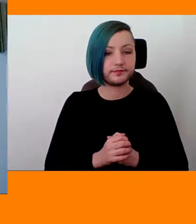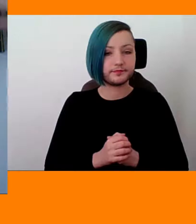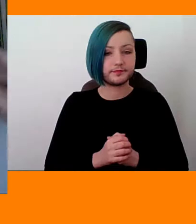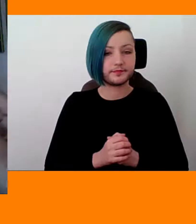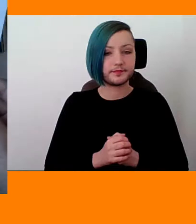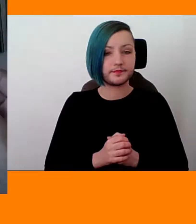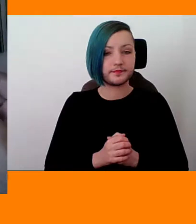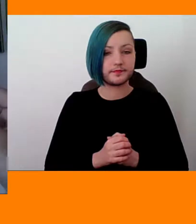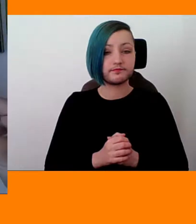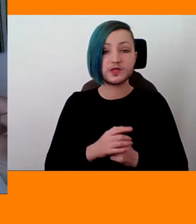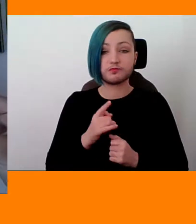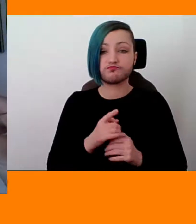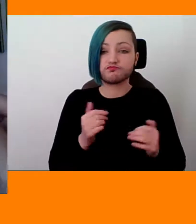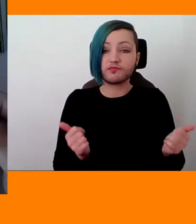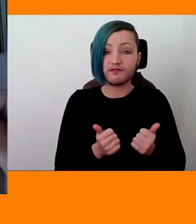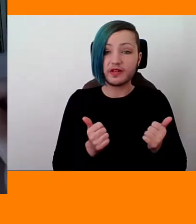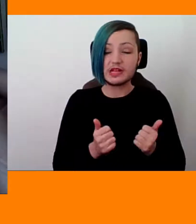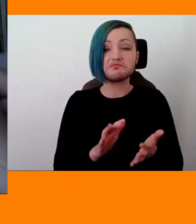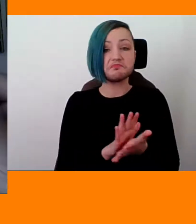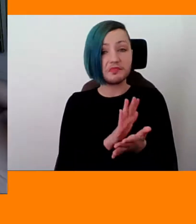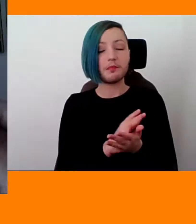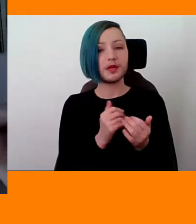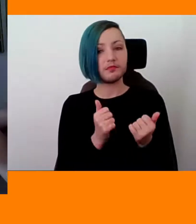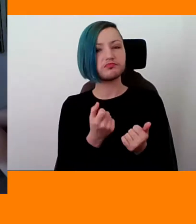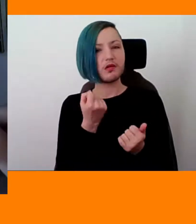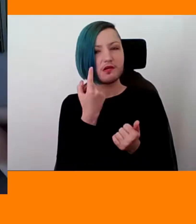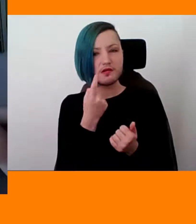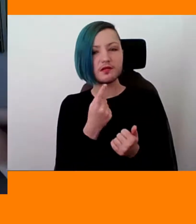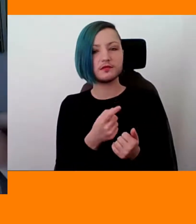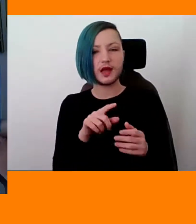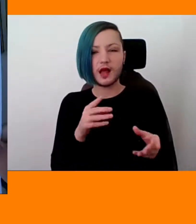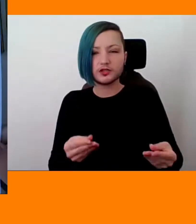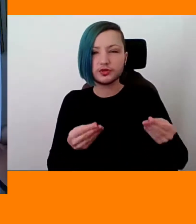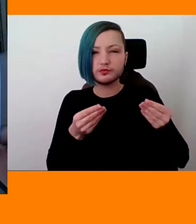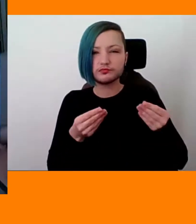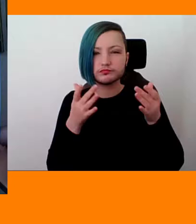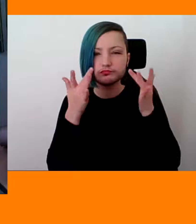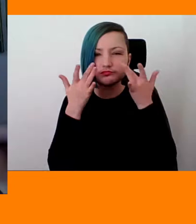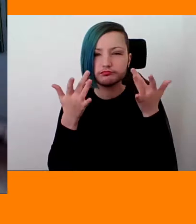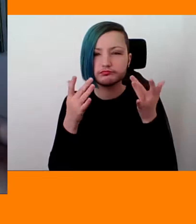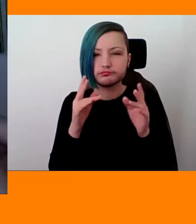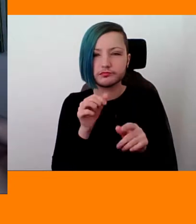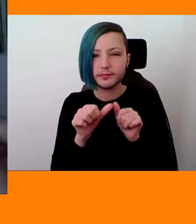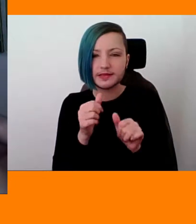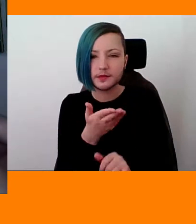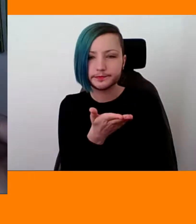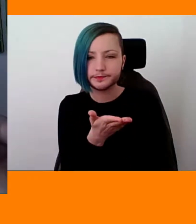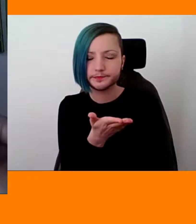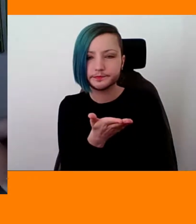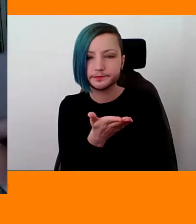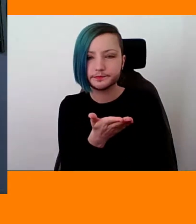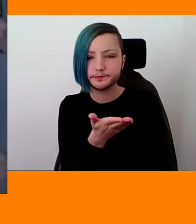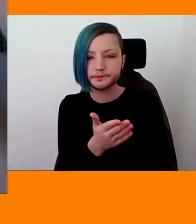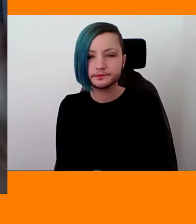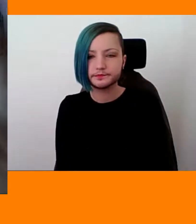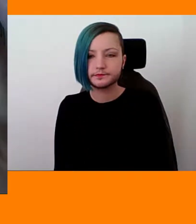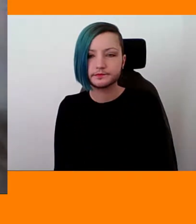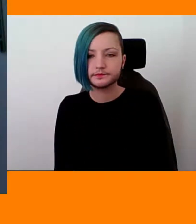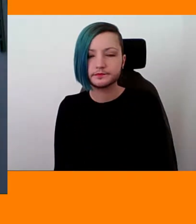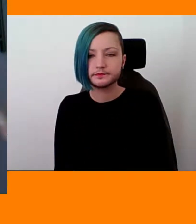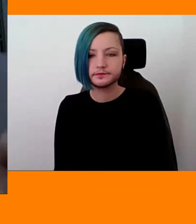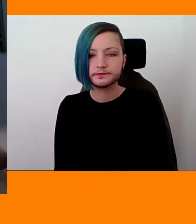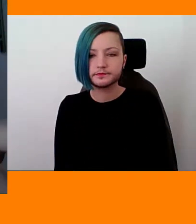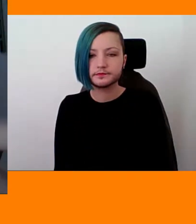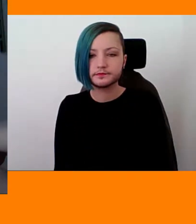So if you've done that and you're happy with how that looks, I'm just going to bring that a bit closer, see if you can see that a bit better. You've got your